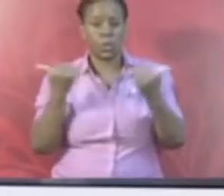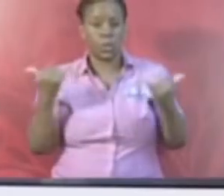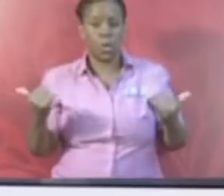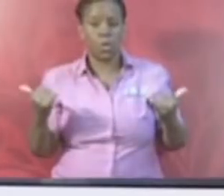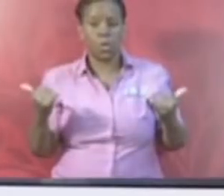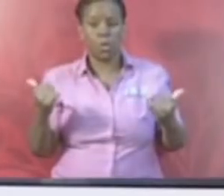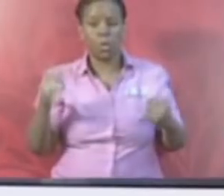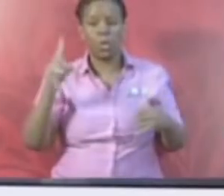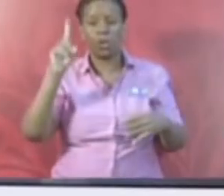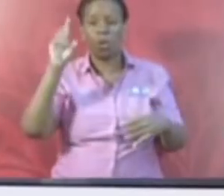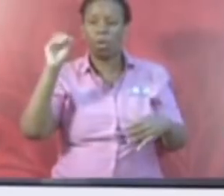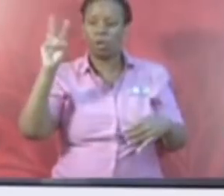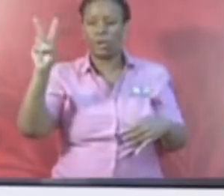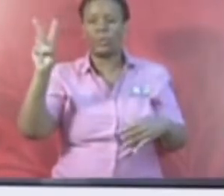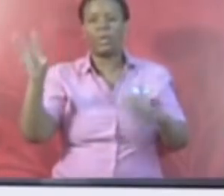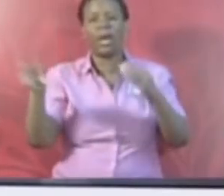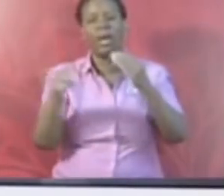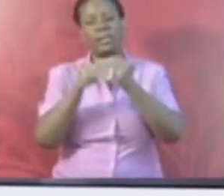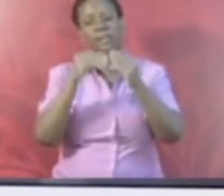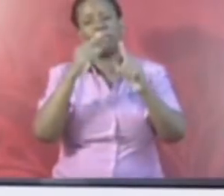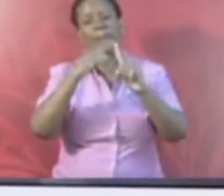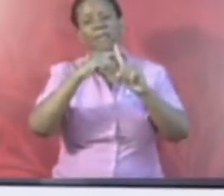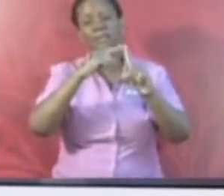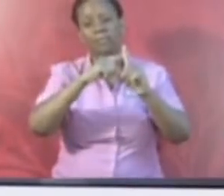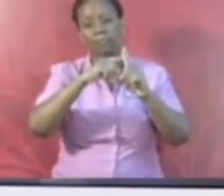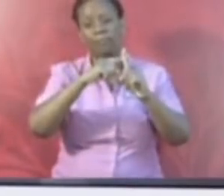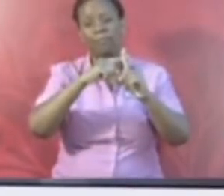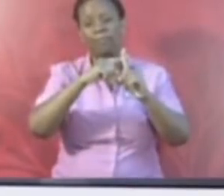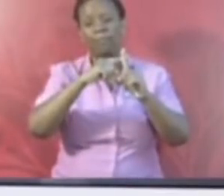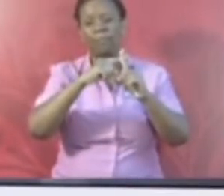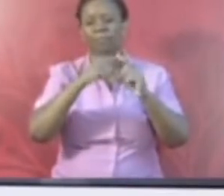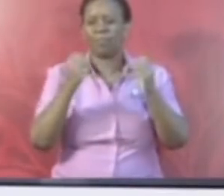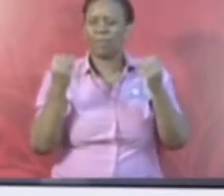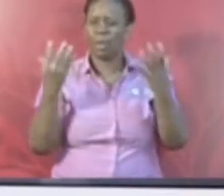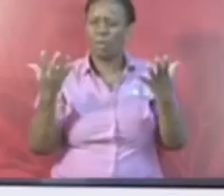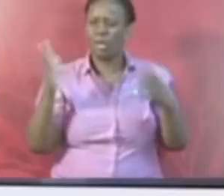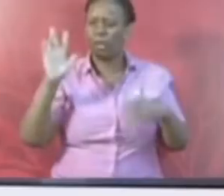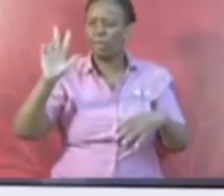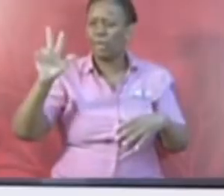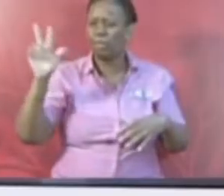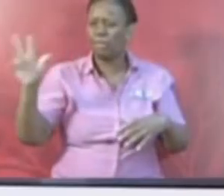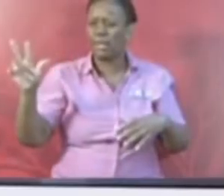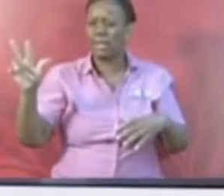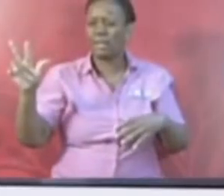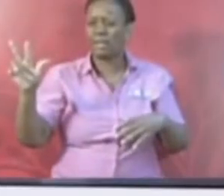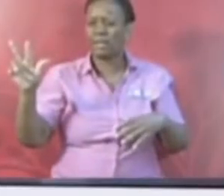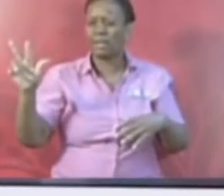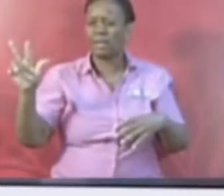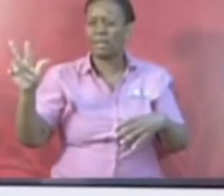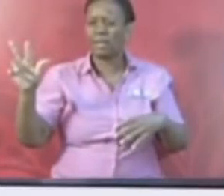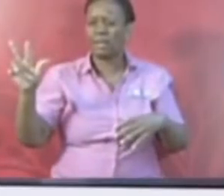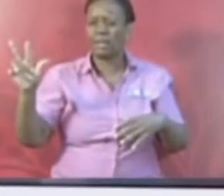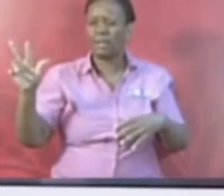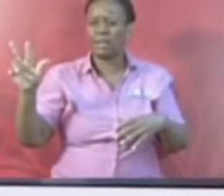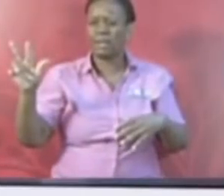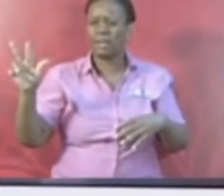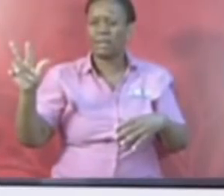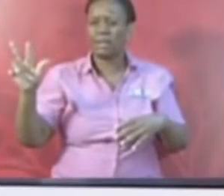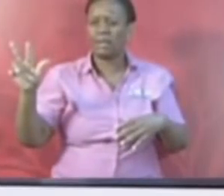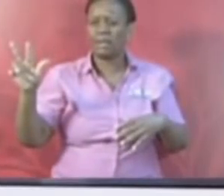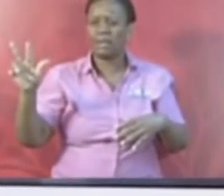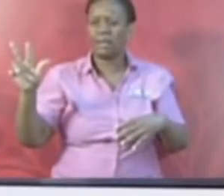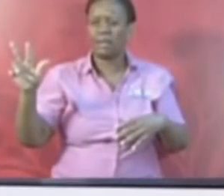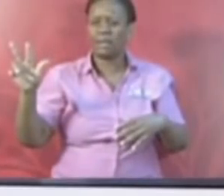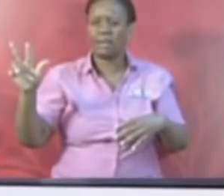102. Of those, it must be noted that 33 of these individuals out of the 102 have been